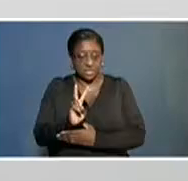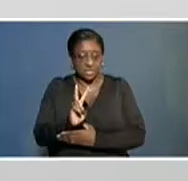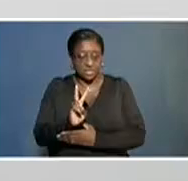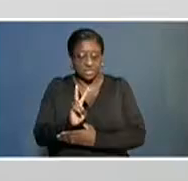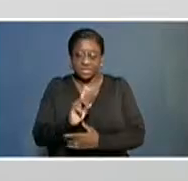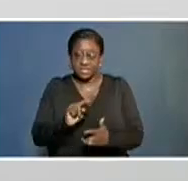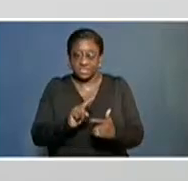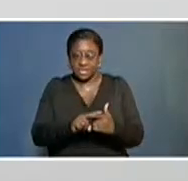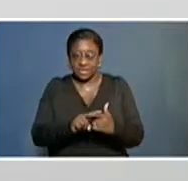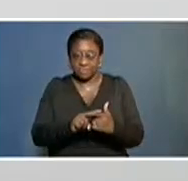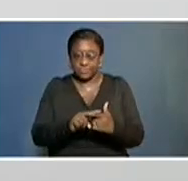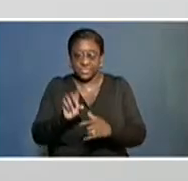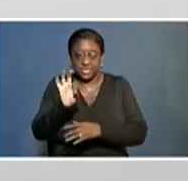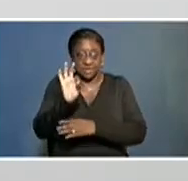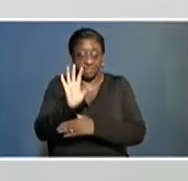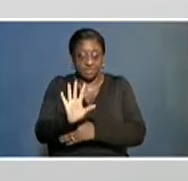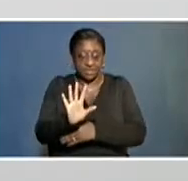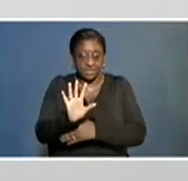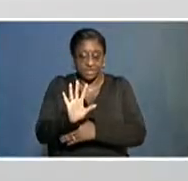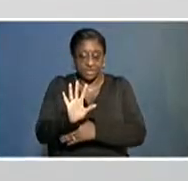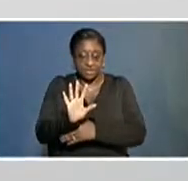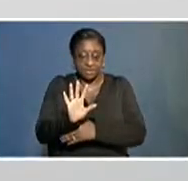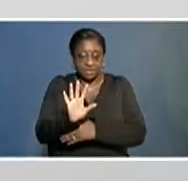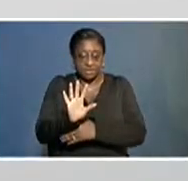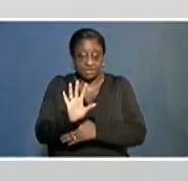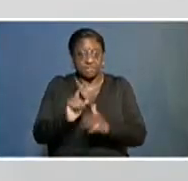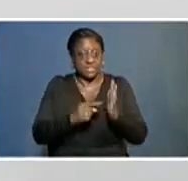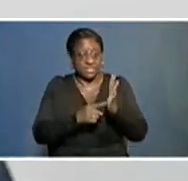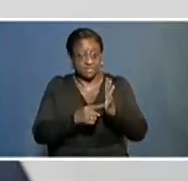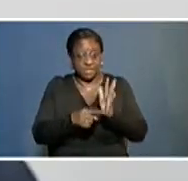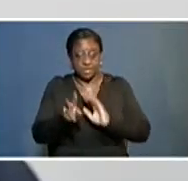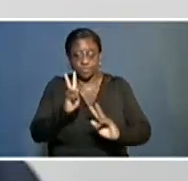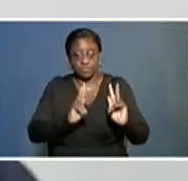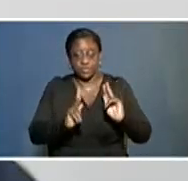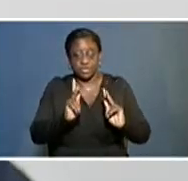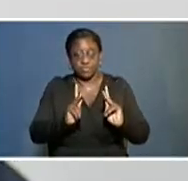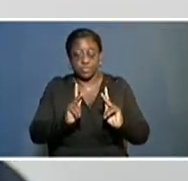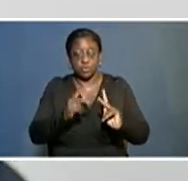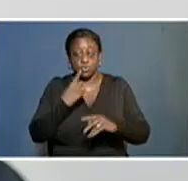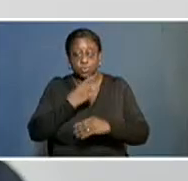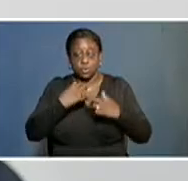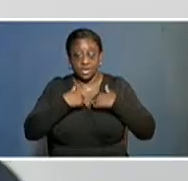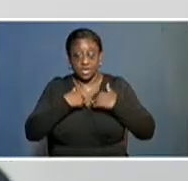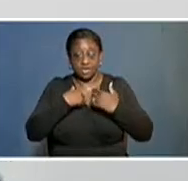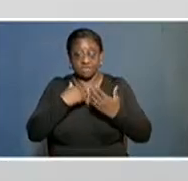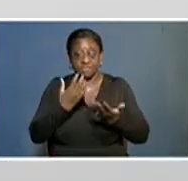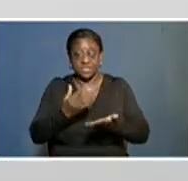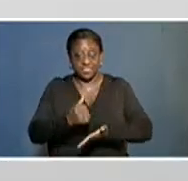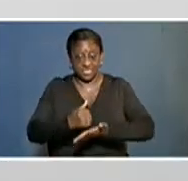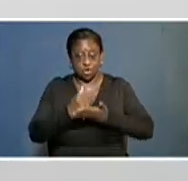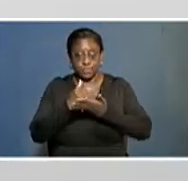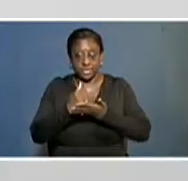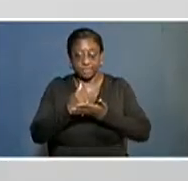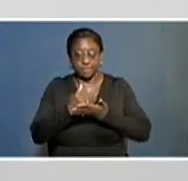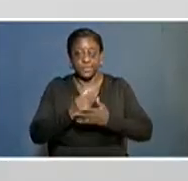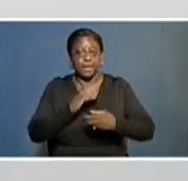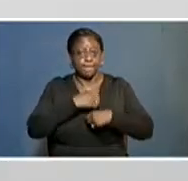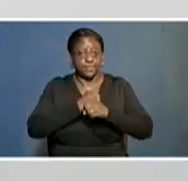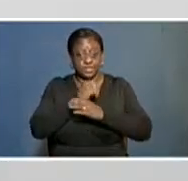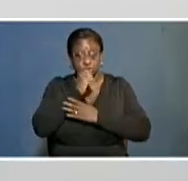placing 95% of positively identified individuals on antiviral therapy, ensuring